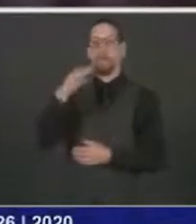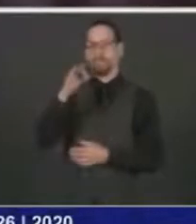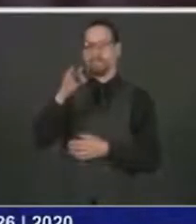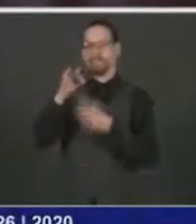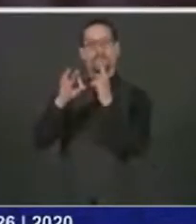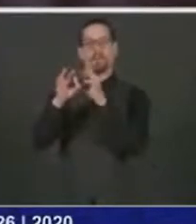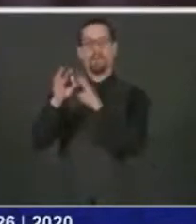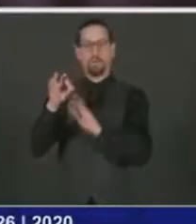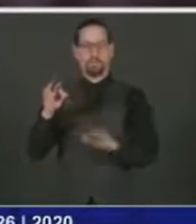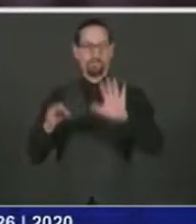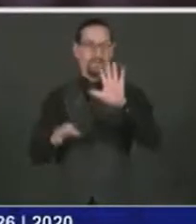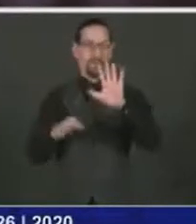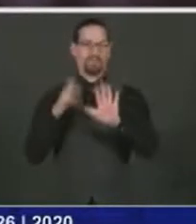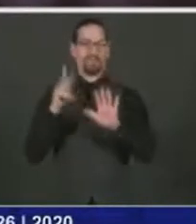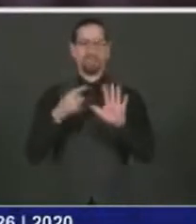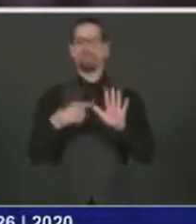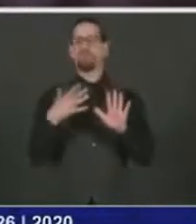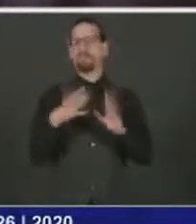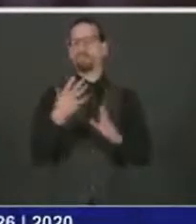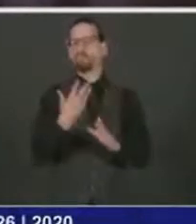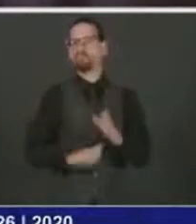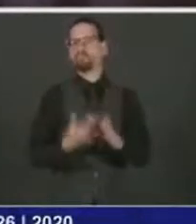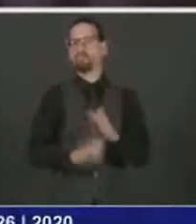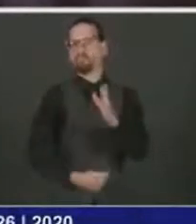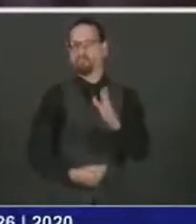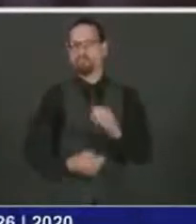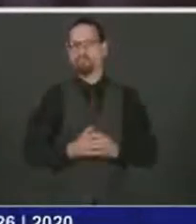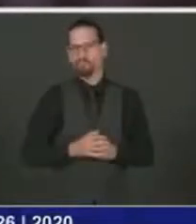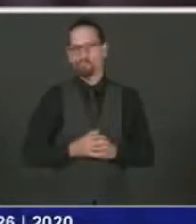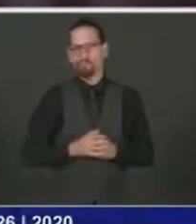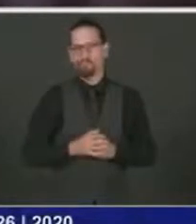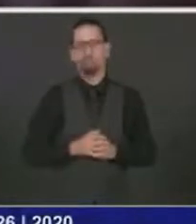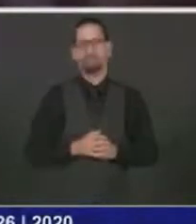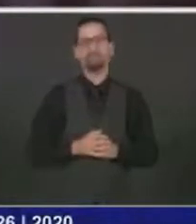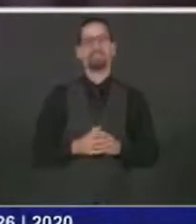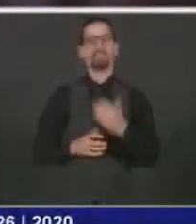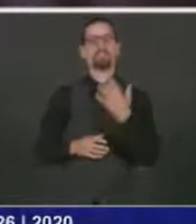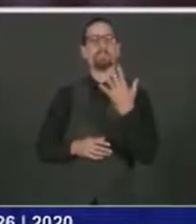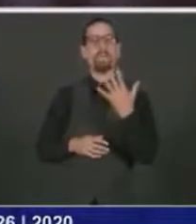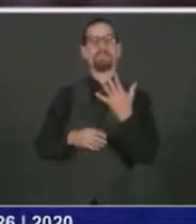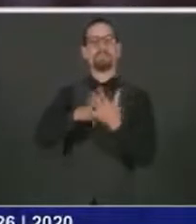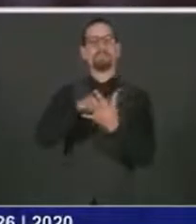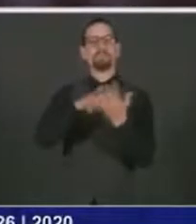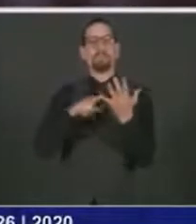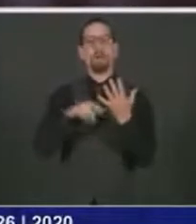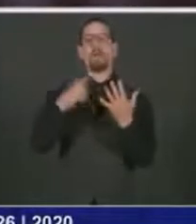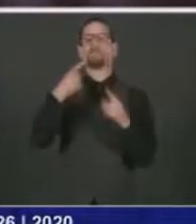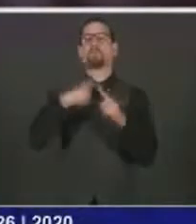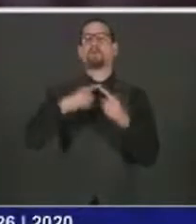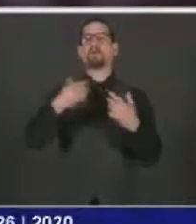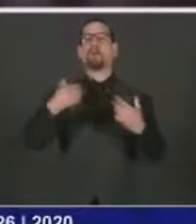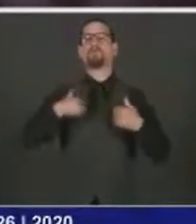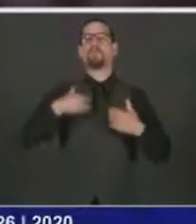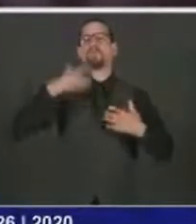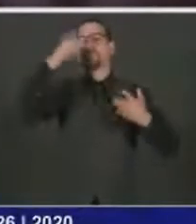away, and all 5 of these people had underlying medical